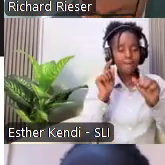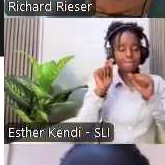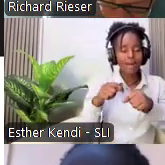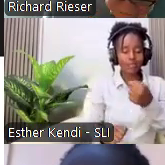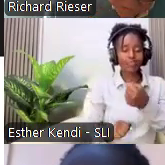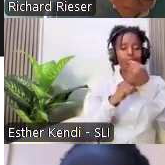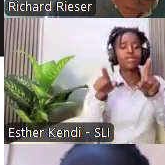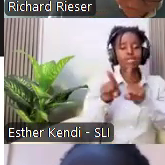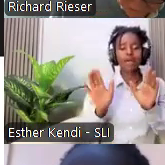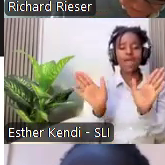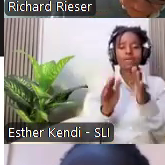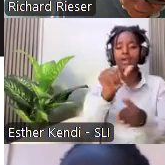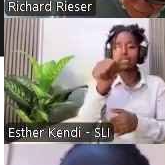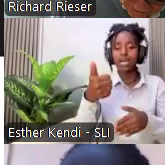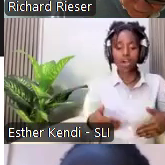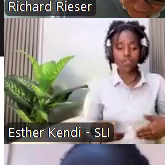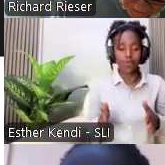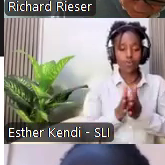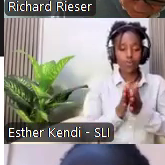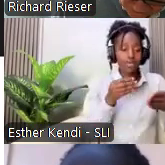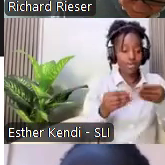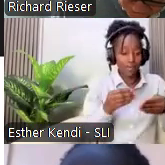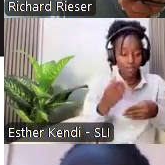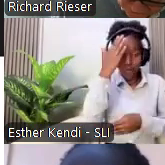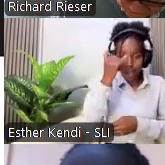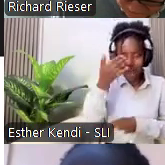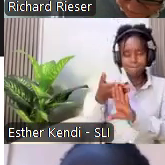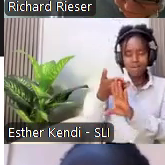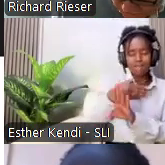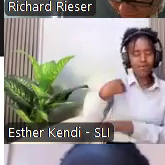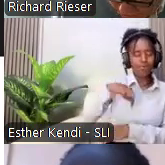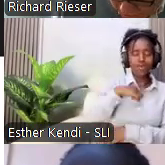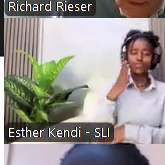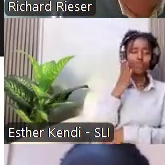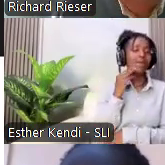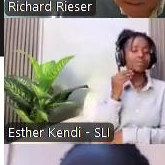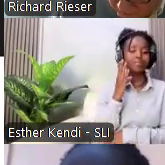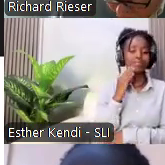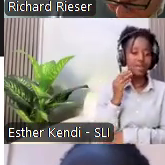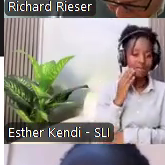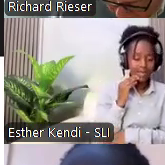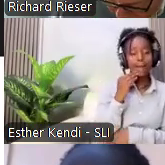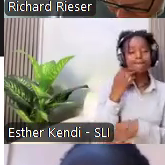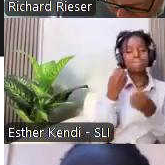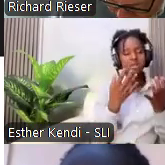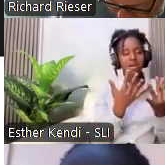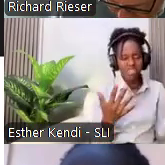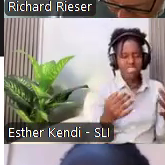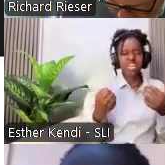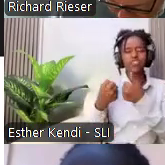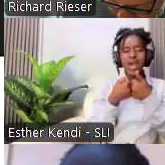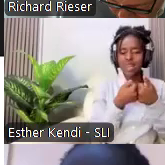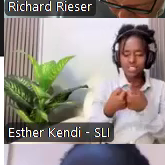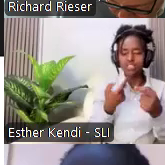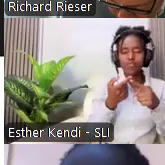disabilities, because the experience that we went through or the community challenges as we youth with